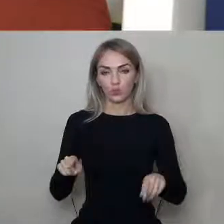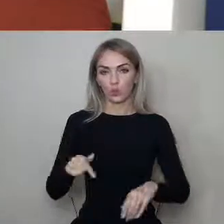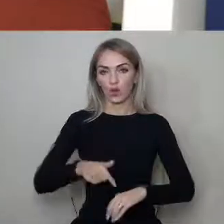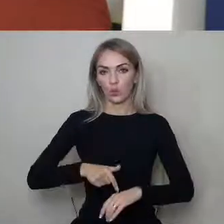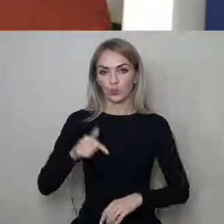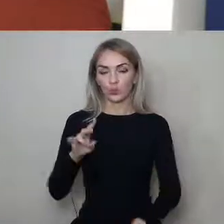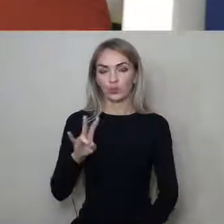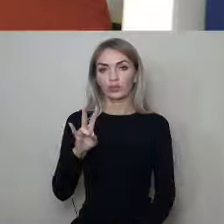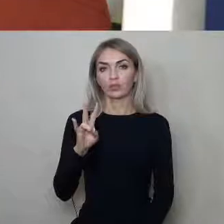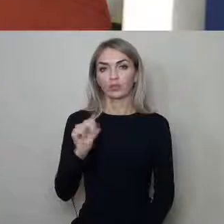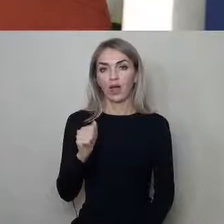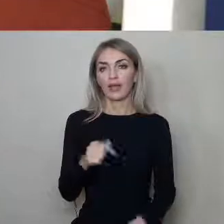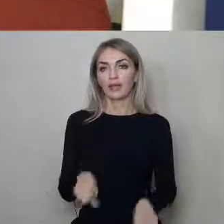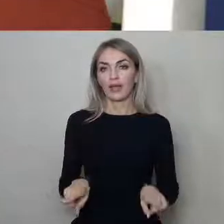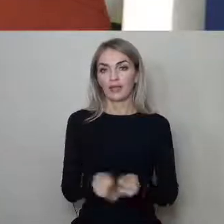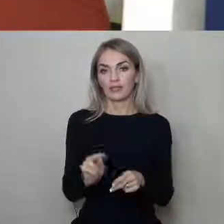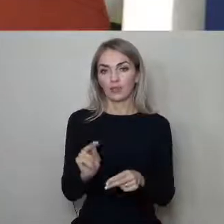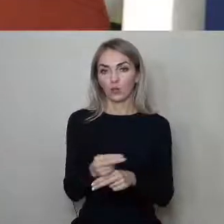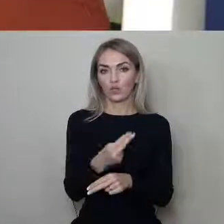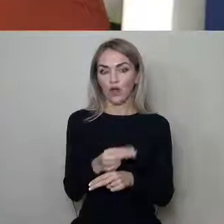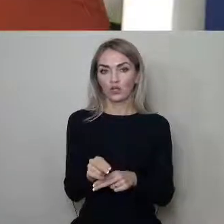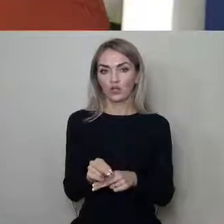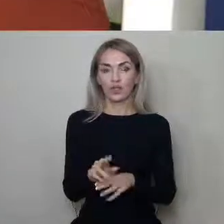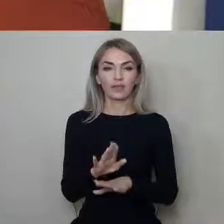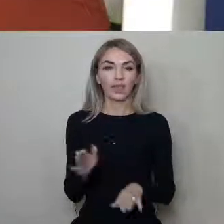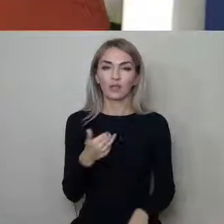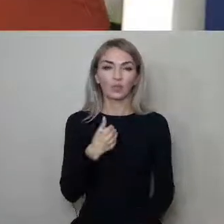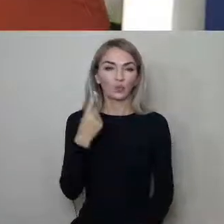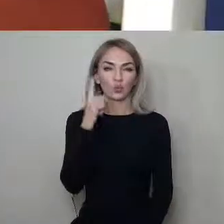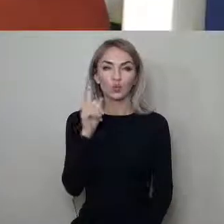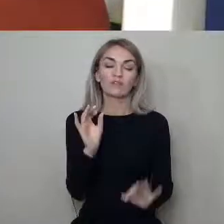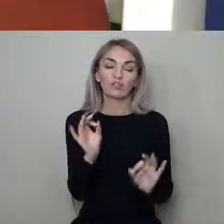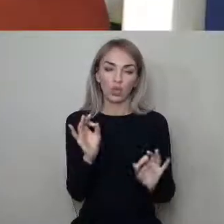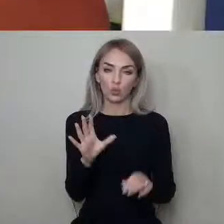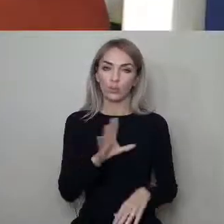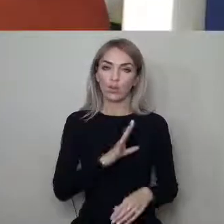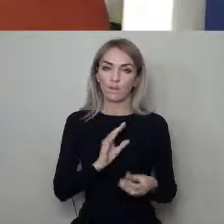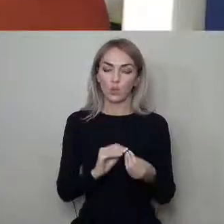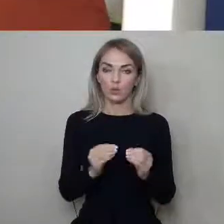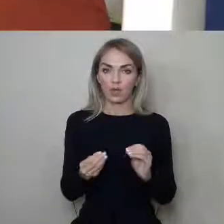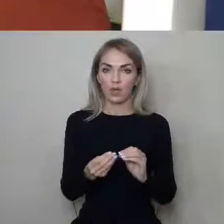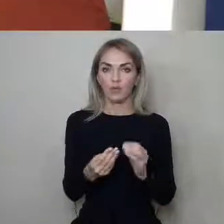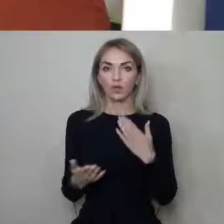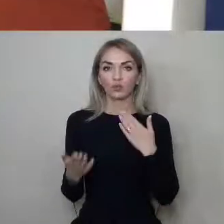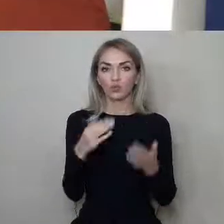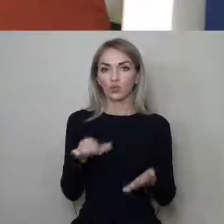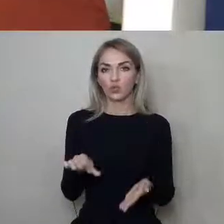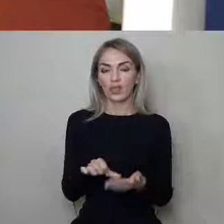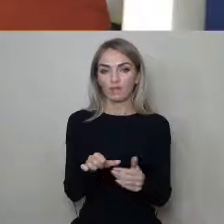respond differently to the request to sign with the protocol issued against them.